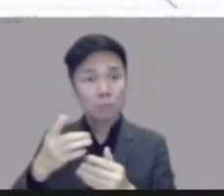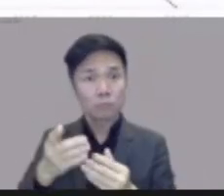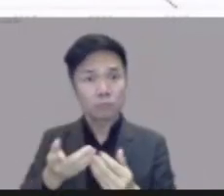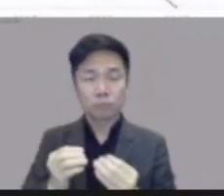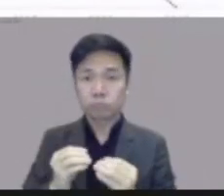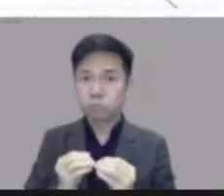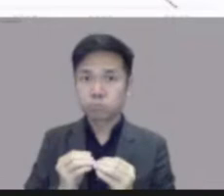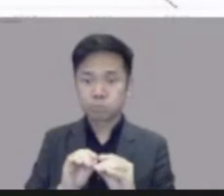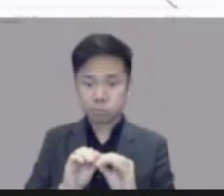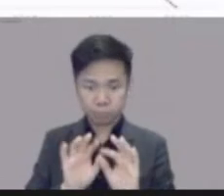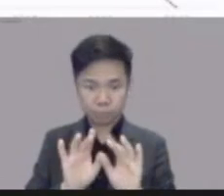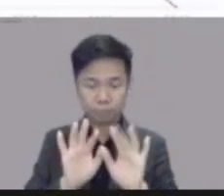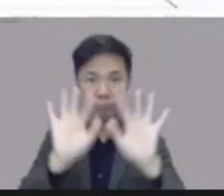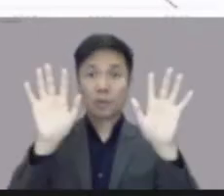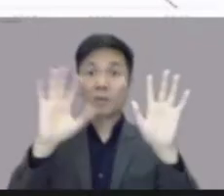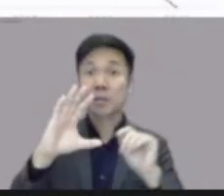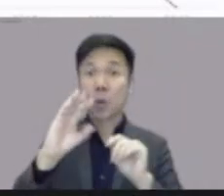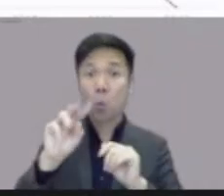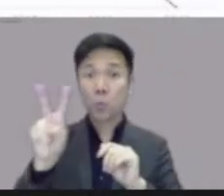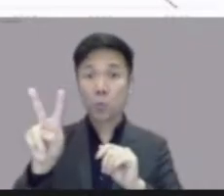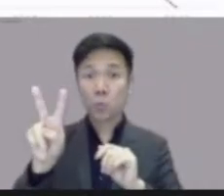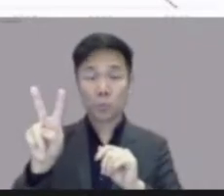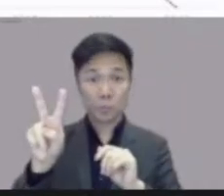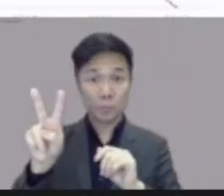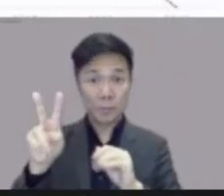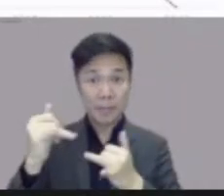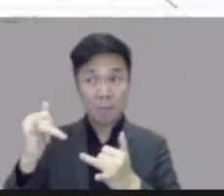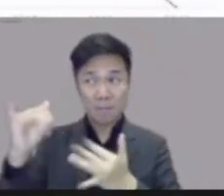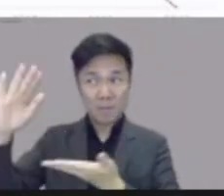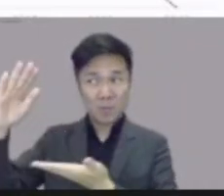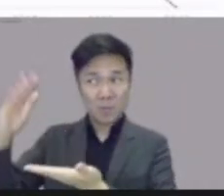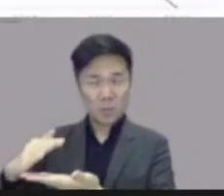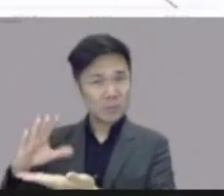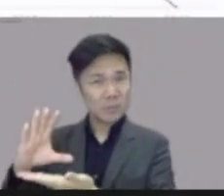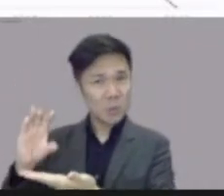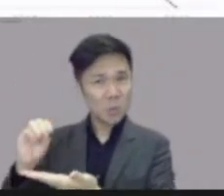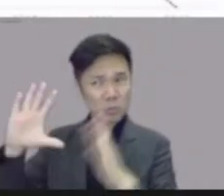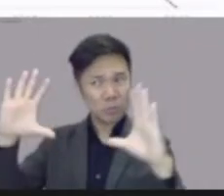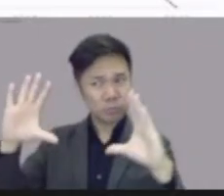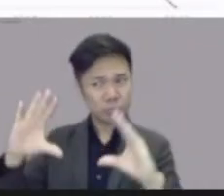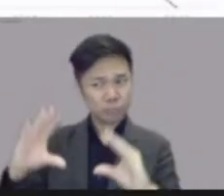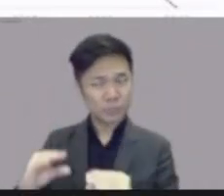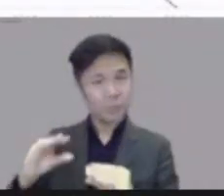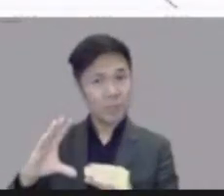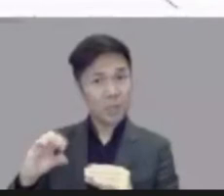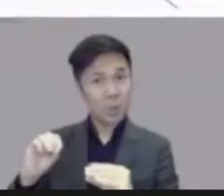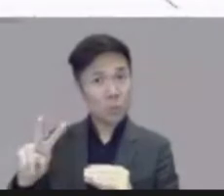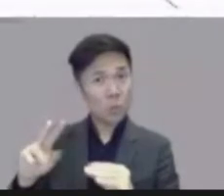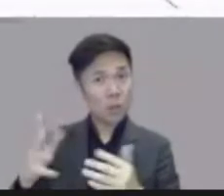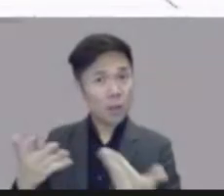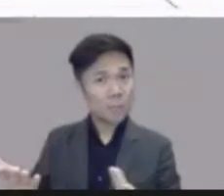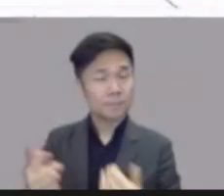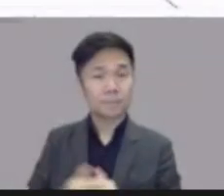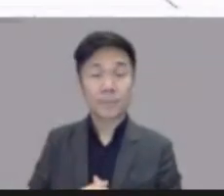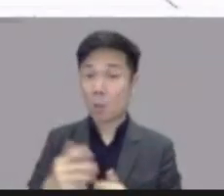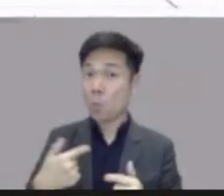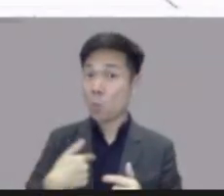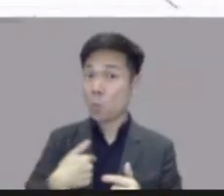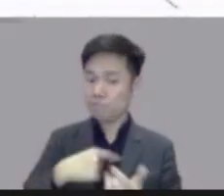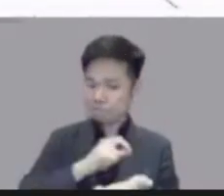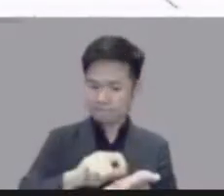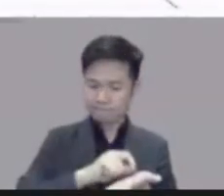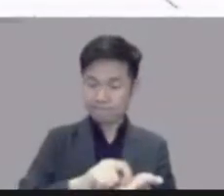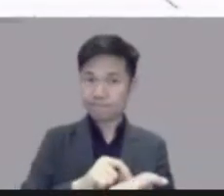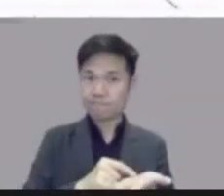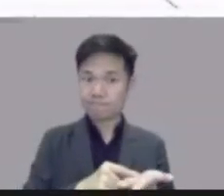support a transition to low carbon Transformations and to scale up Ambitions the report proposes the following actions the